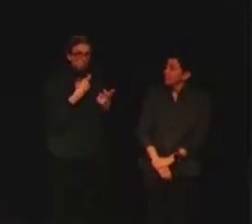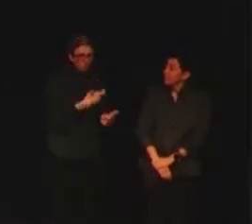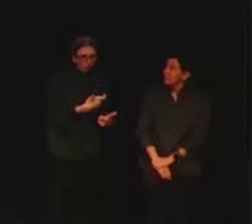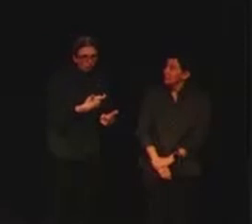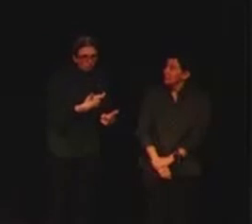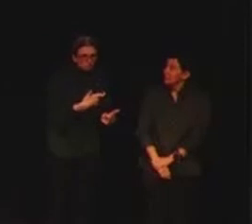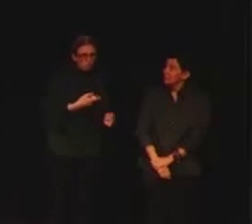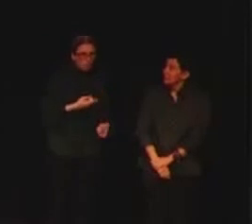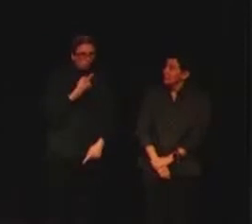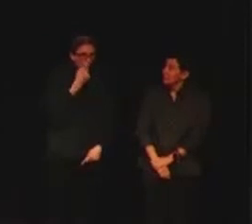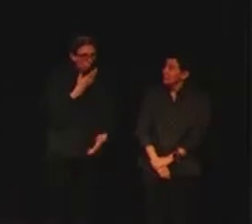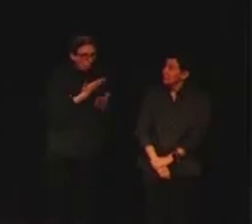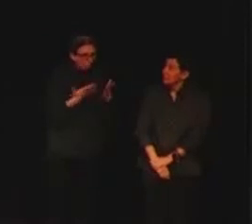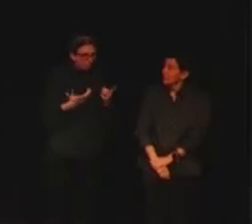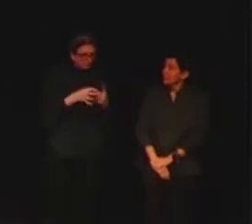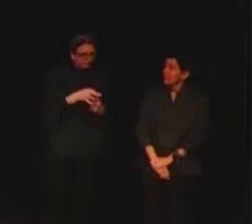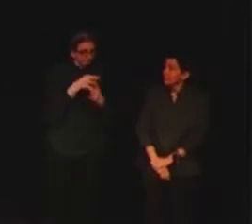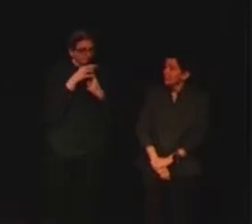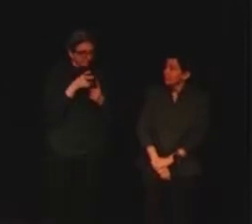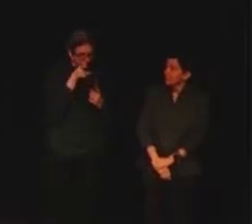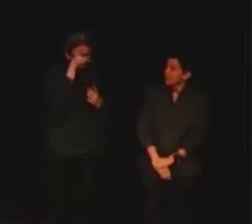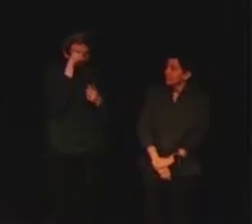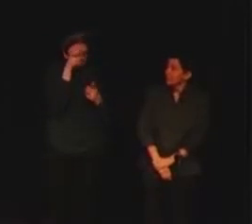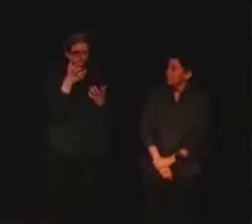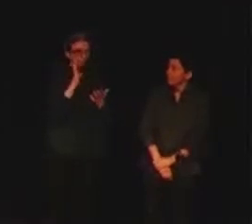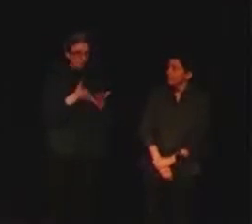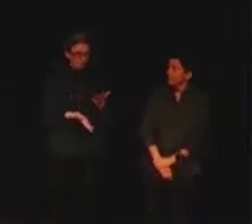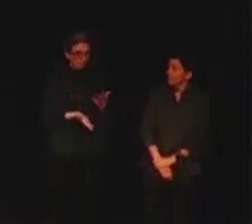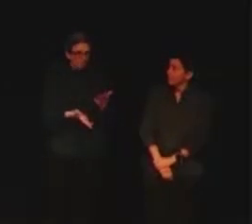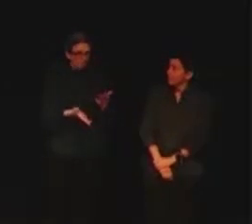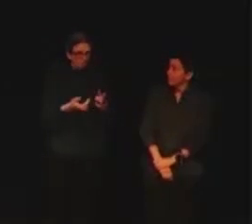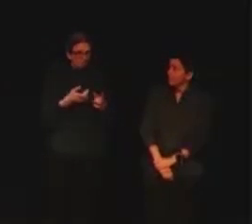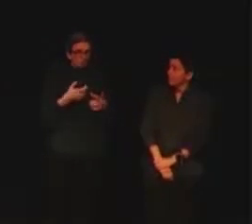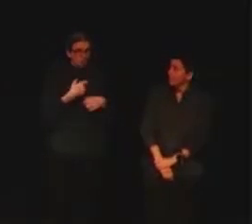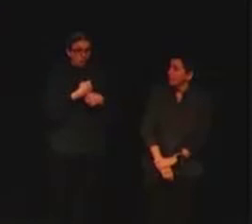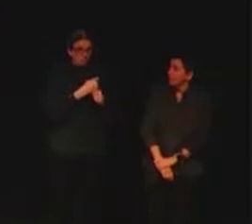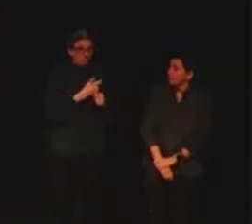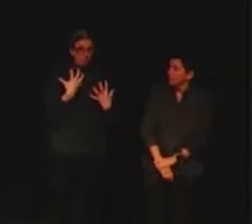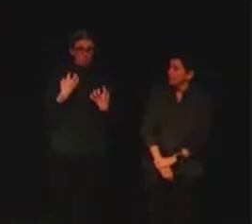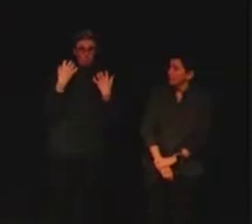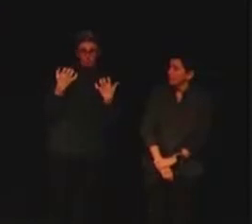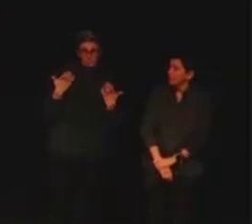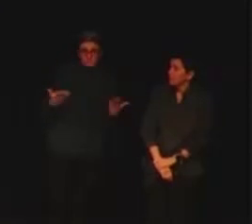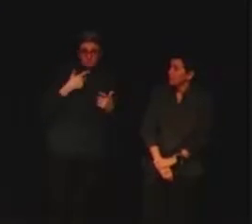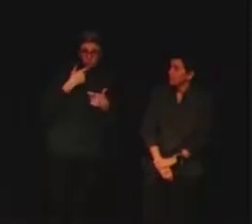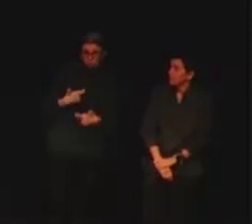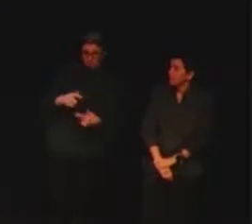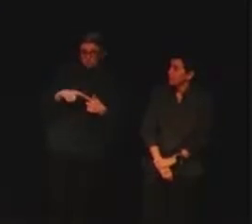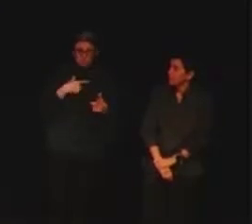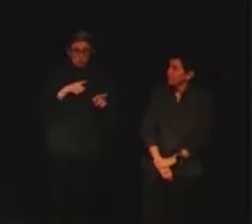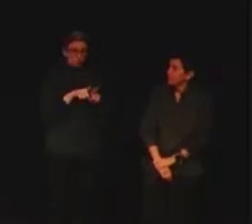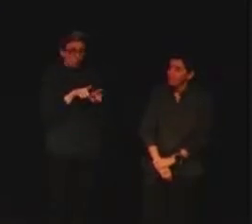love the one thing that they just grasp from your movie? And I'd love to hear it both from the people who made the movie and people who obviously starred in the movie.